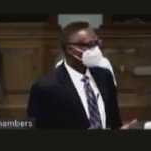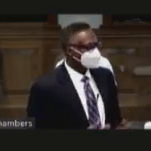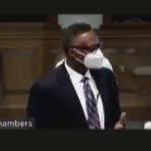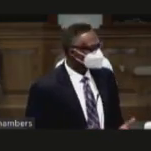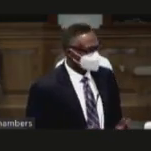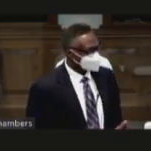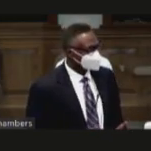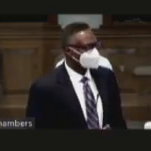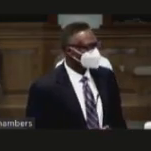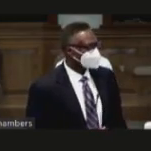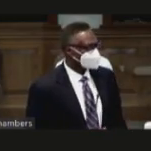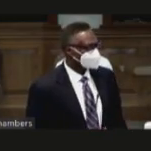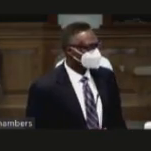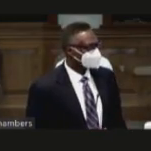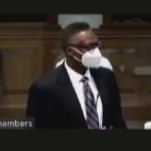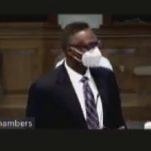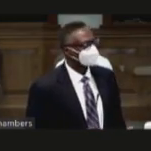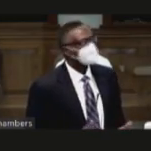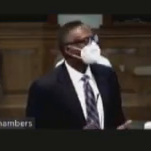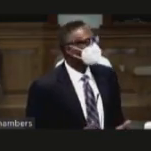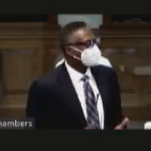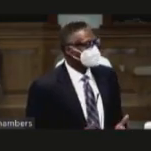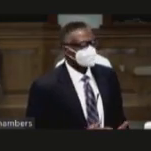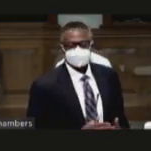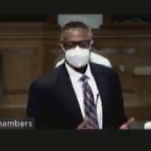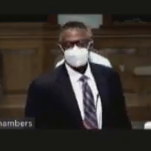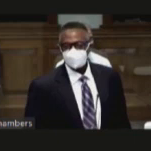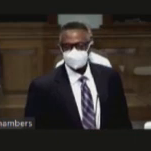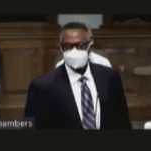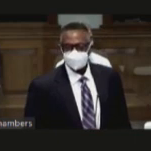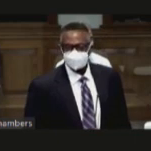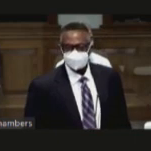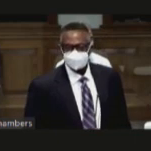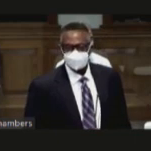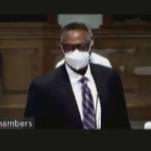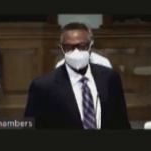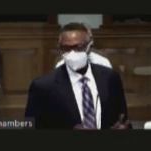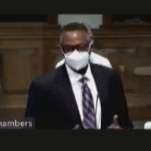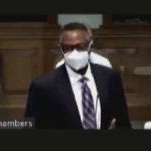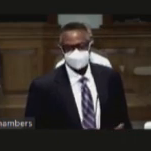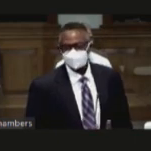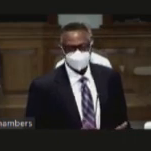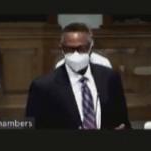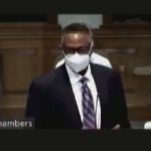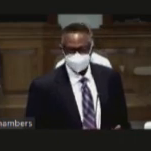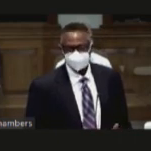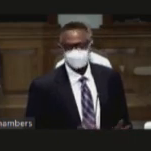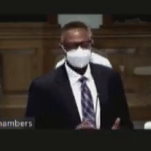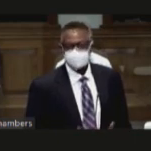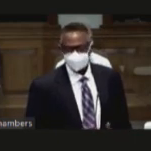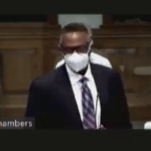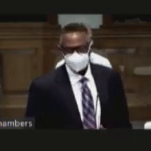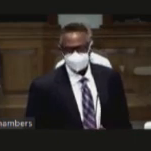to maybe cut down 1 or 2 trees, but the overall impact on the development, it will be hardly anything. You would